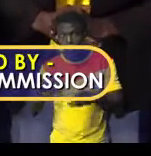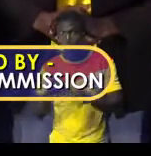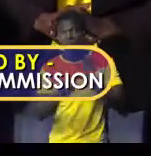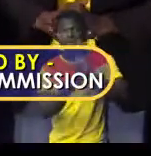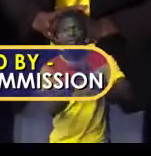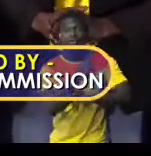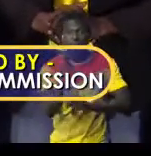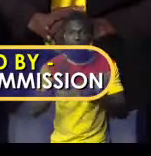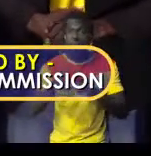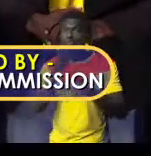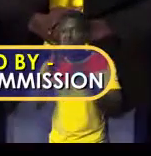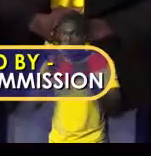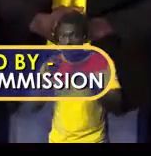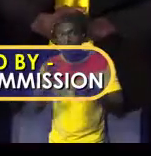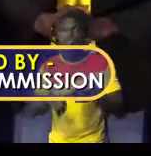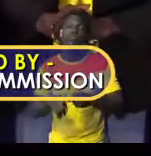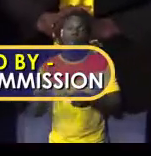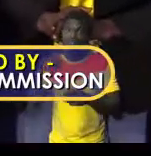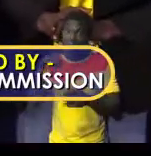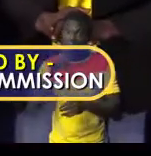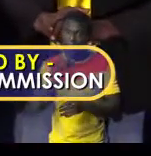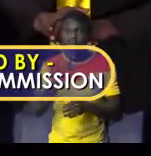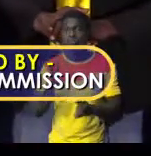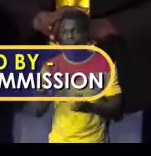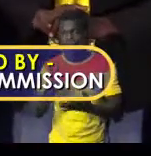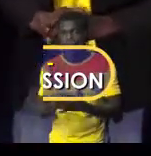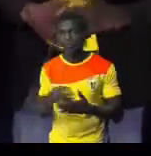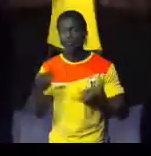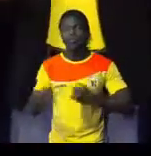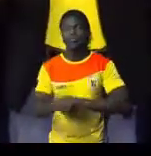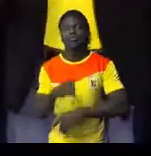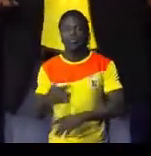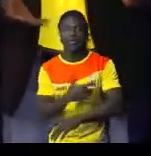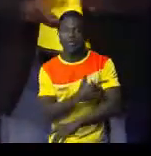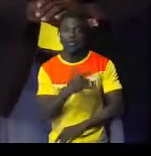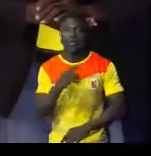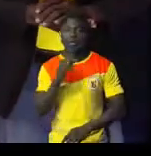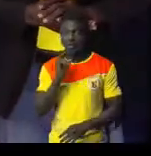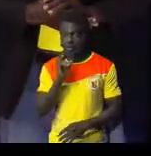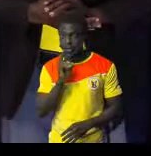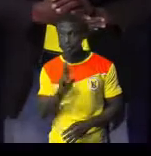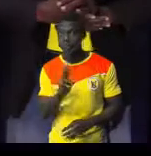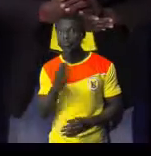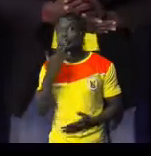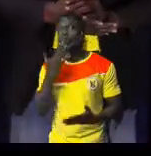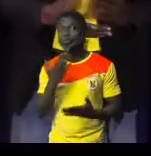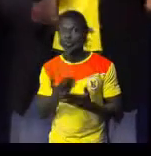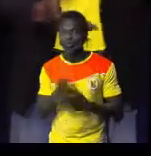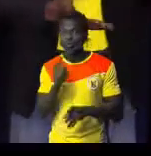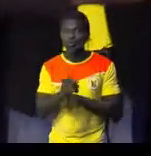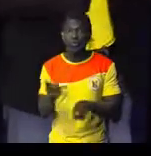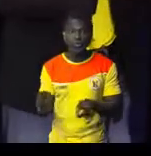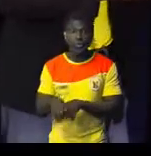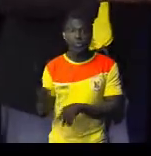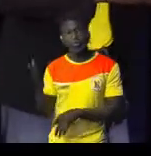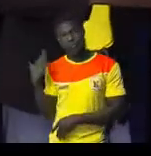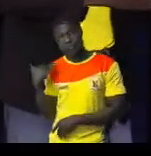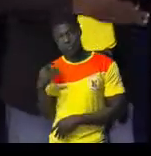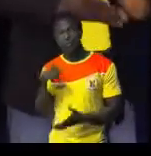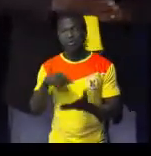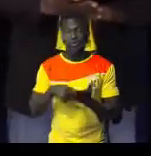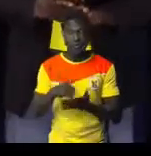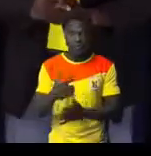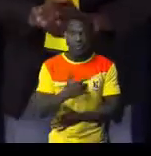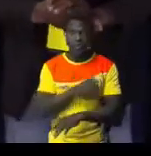way we can identify you to be able to appraise you accordingly. Today's lessons were amazing, just like the previous